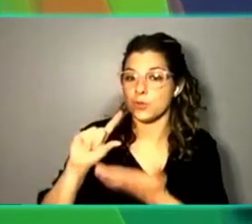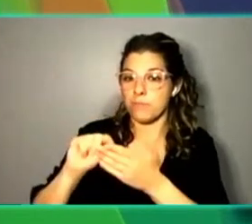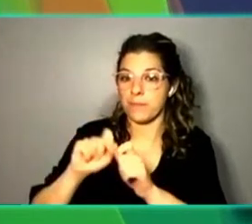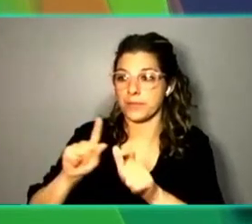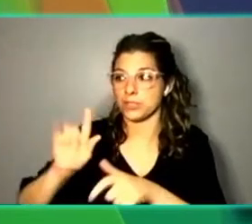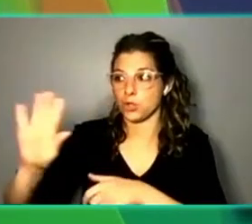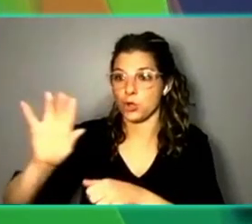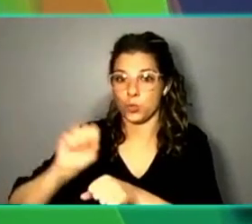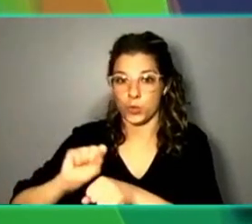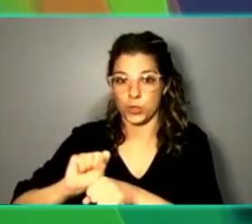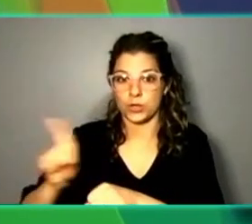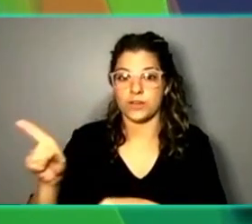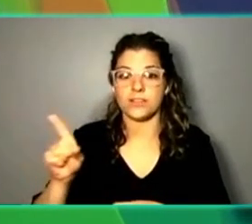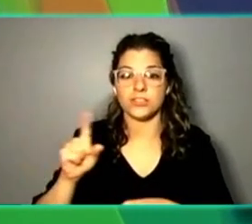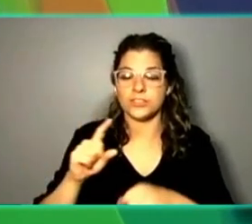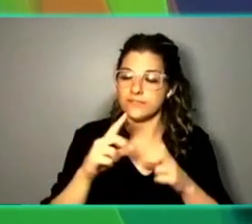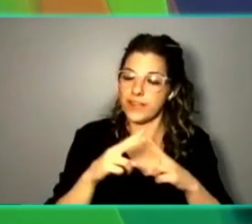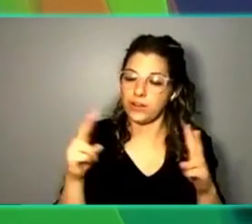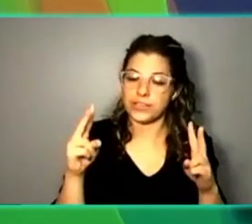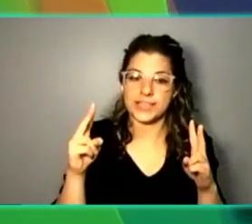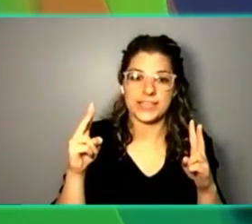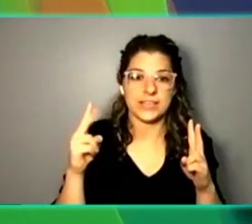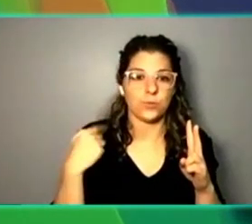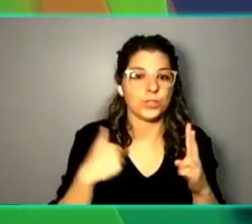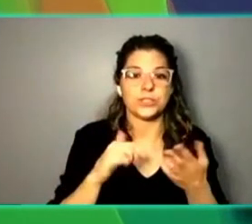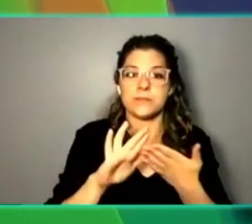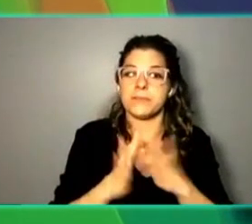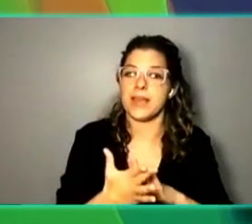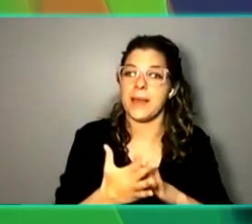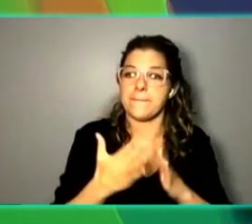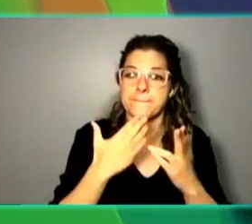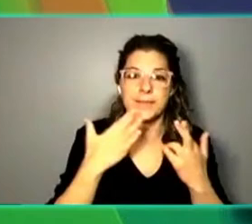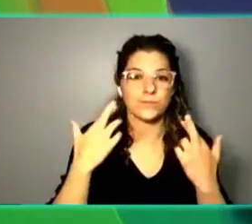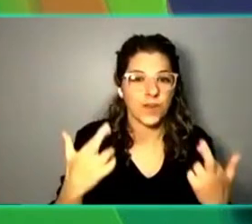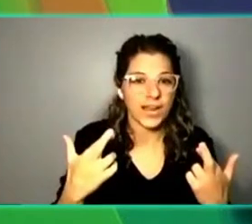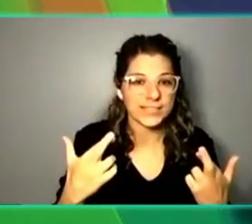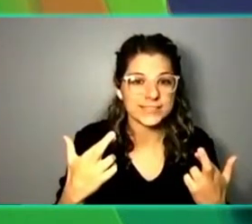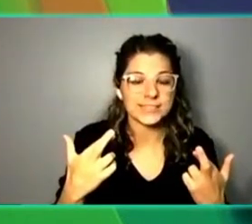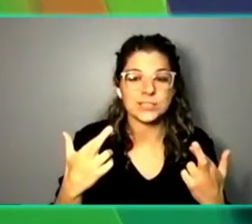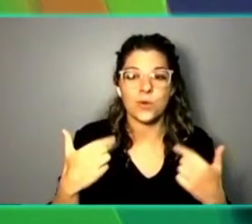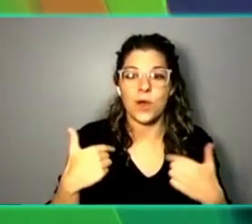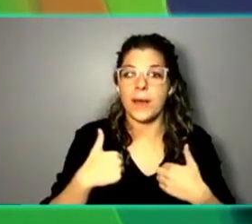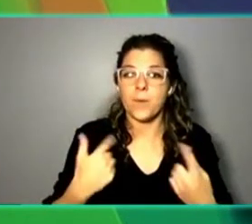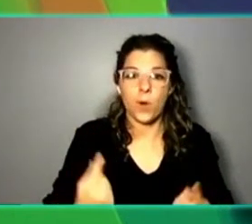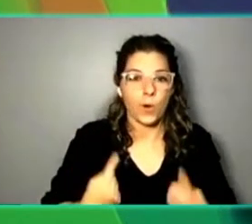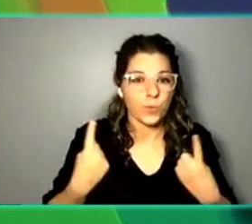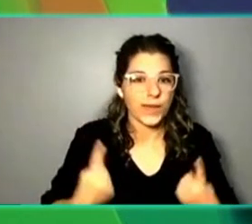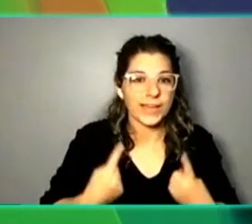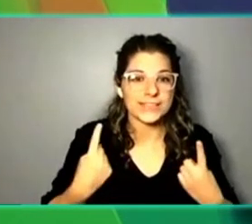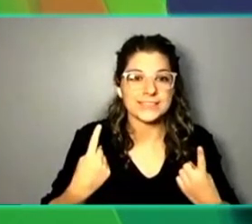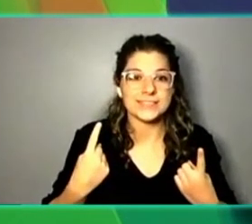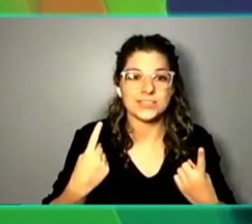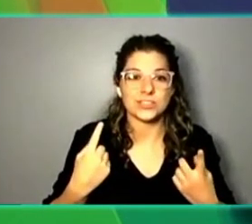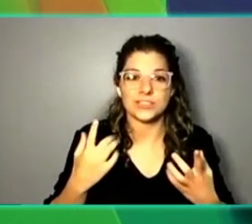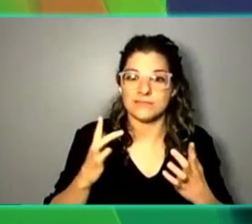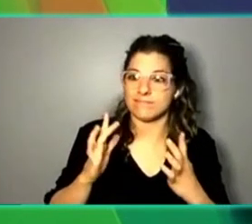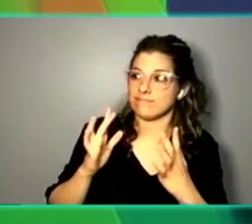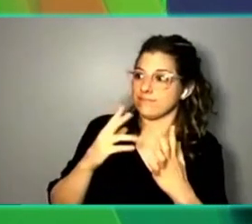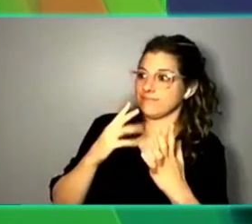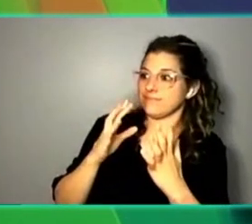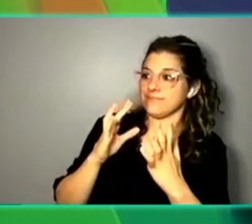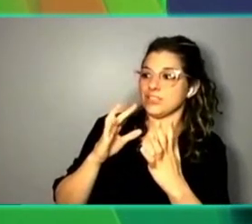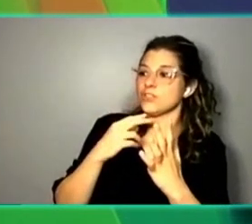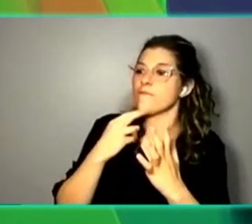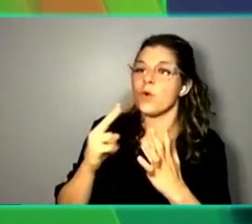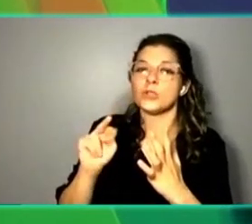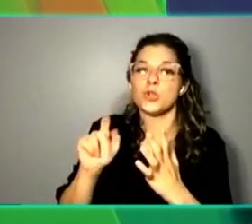It's just very, we just became also like best friends. So I am always like just leaving her voice notes of random comic ideas I